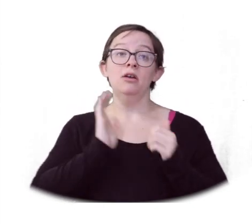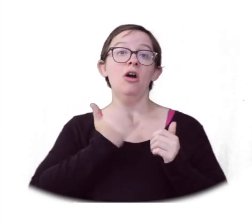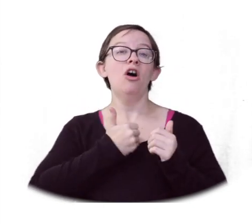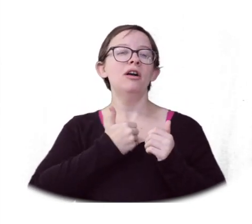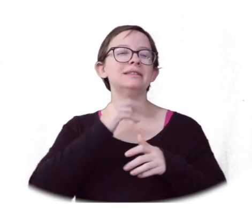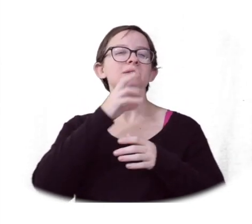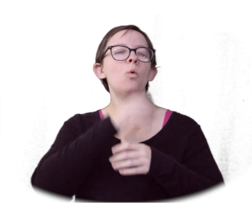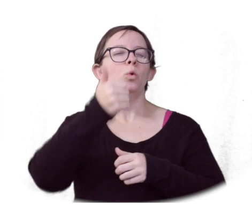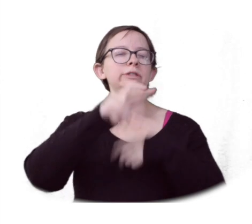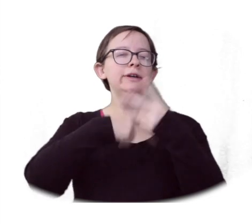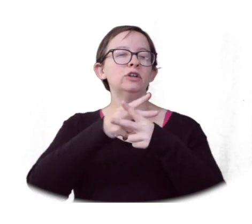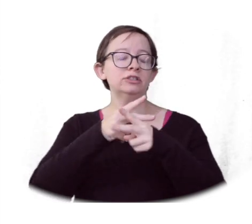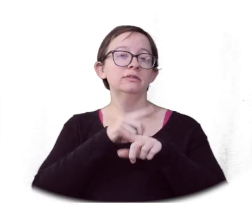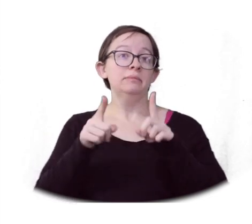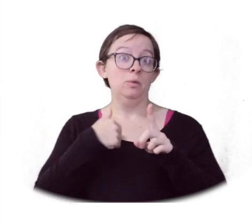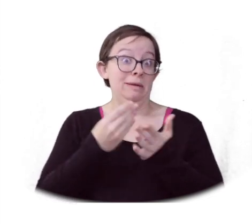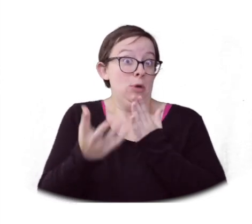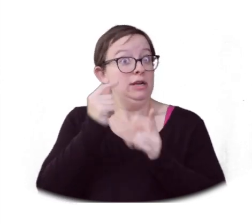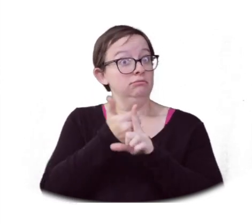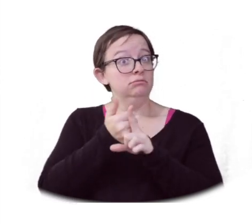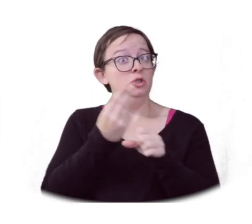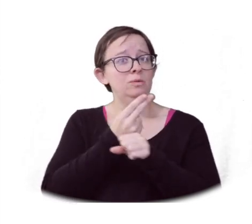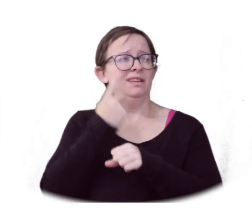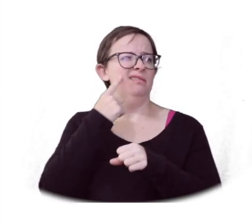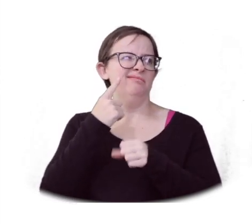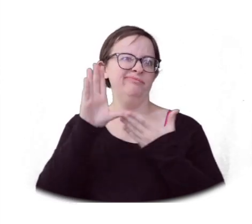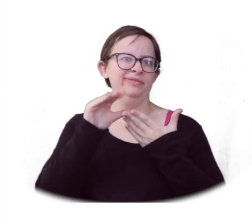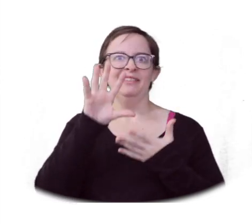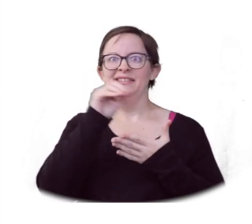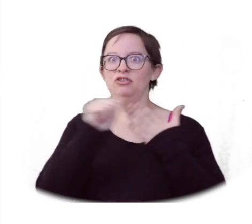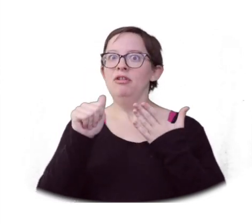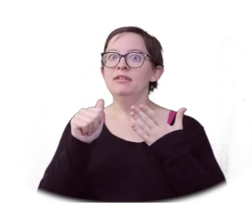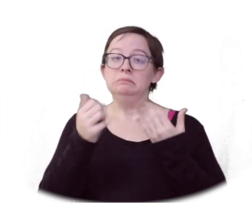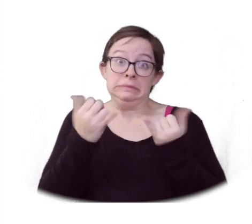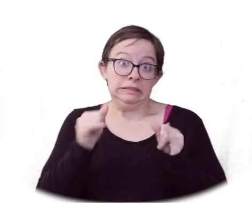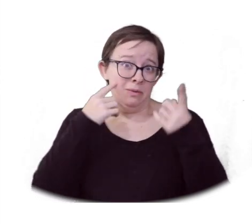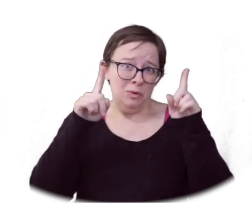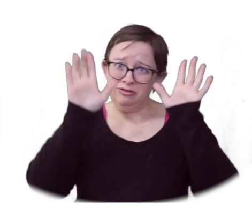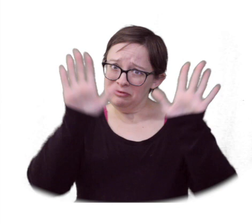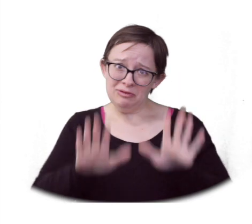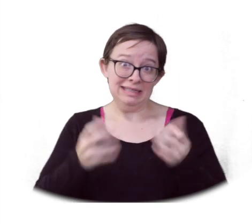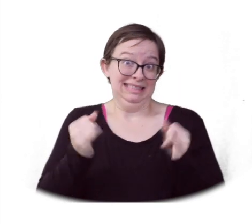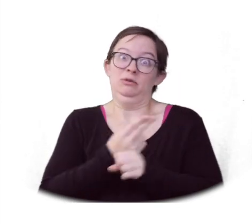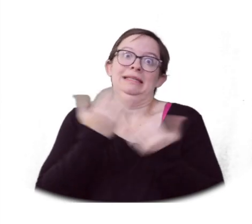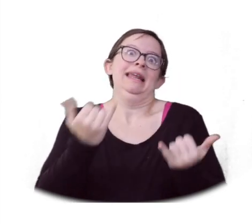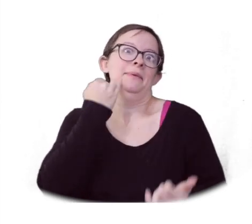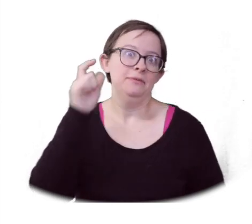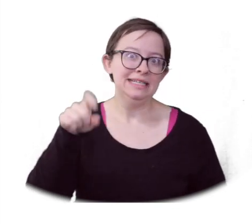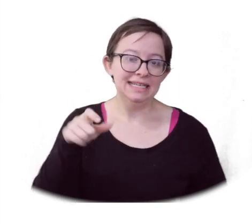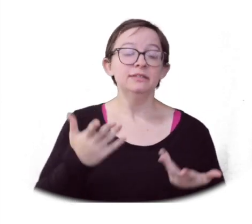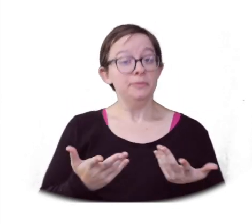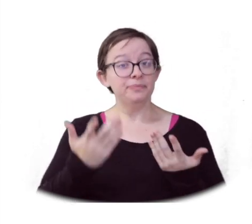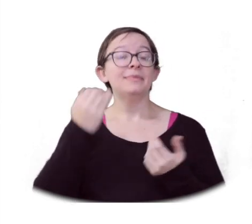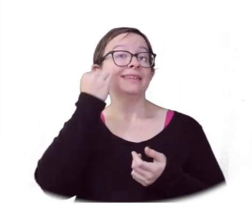do it. The one that we have is the older version of this, but we did get it used. We saved, I think, about $50, and it worked really great. We could still use